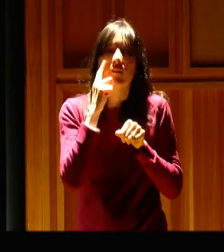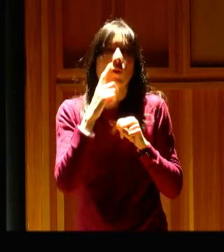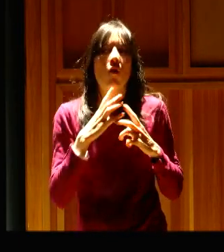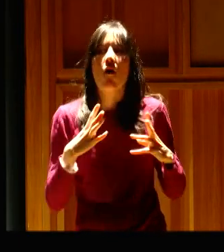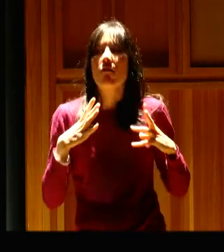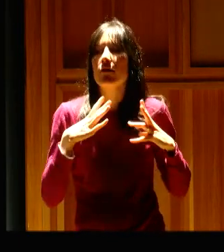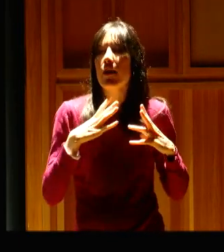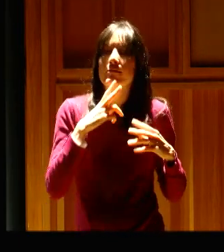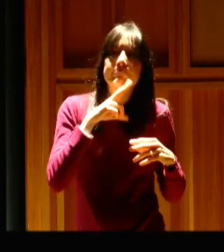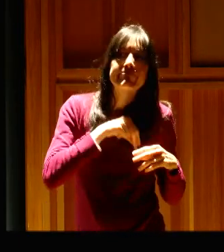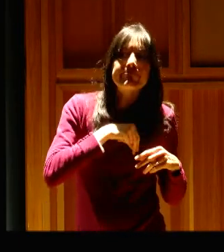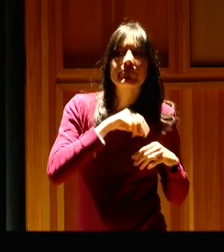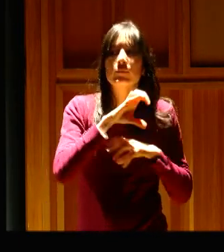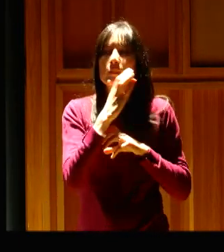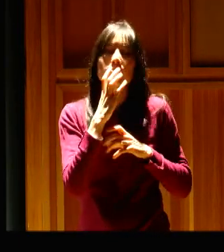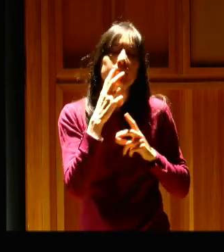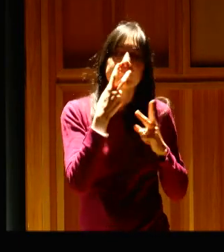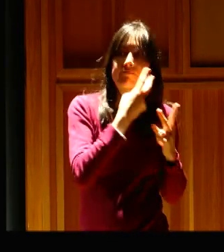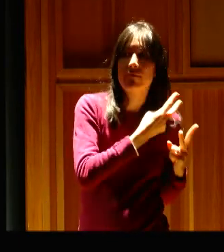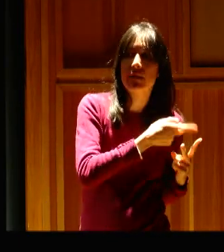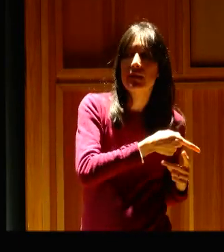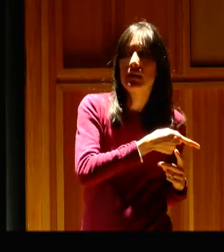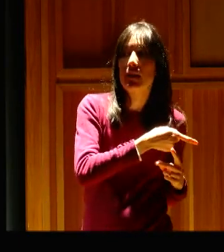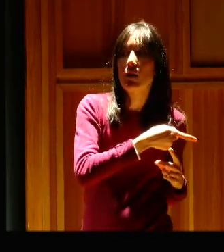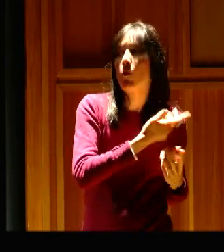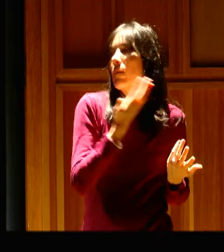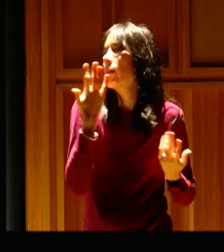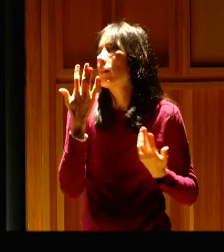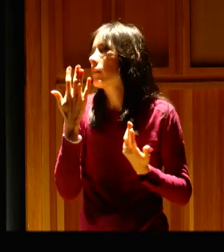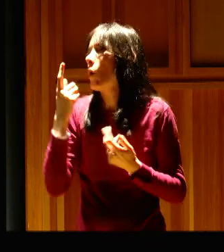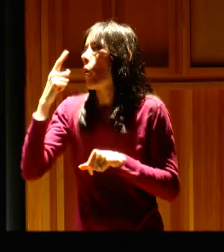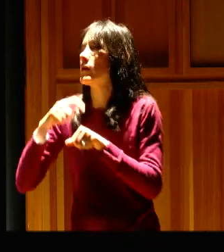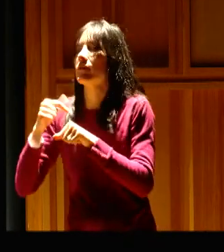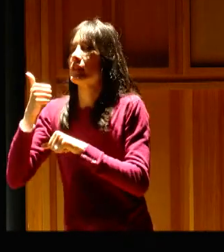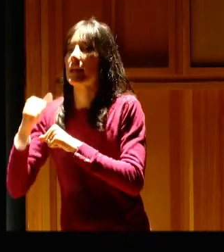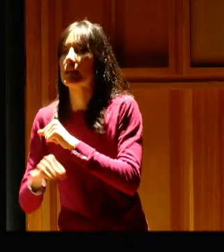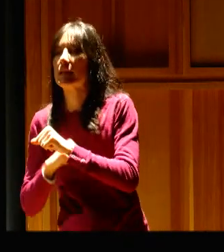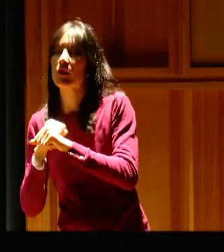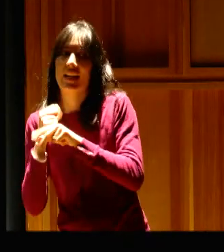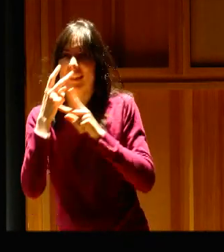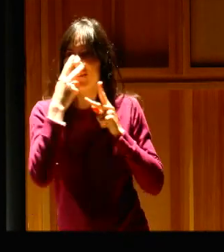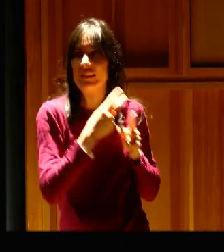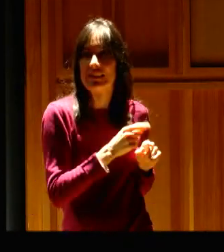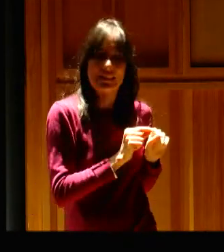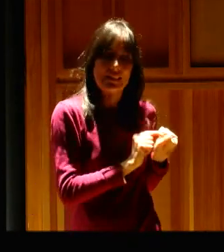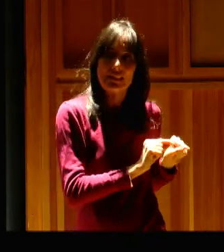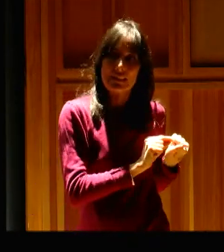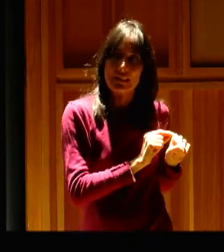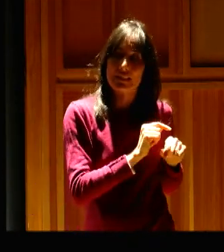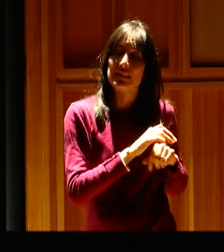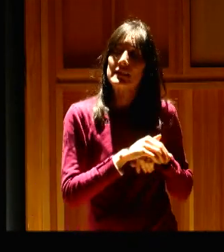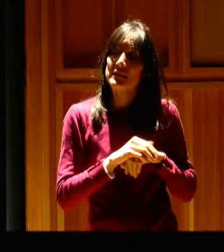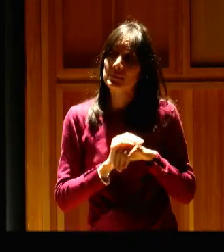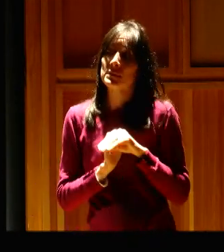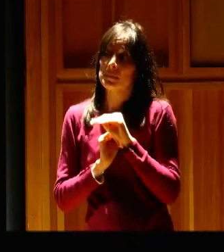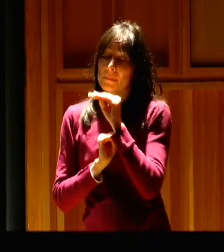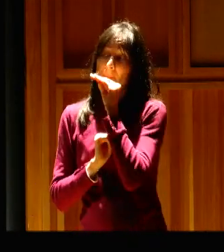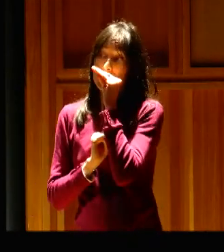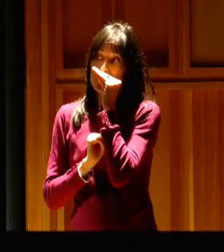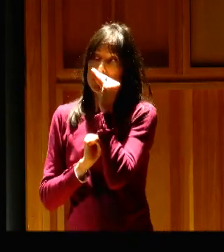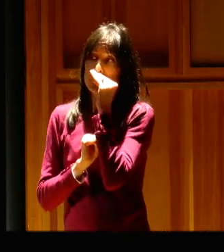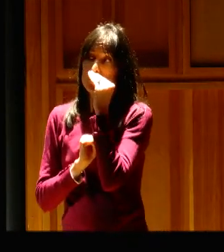years, just to remind ourselves it is there. There will come a time in the not-so-distant